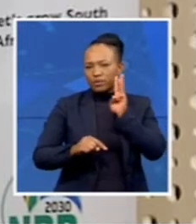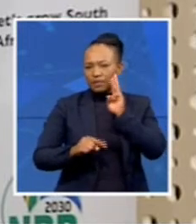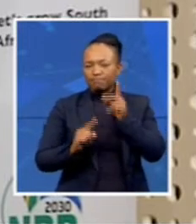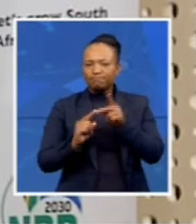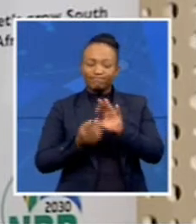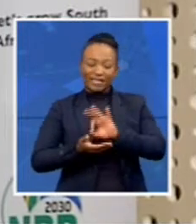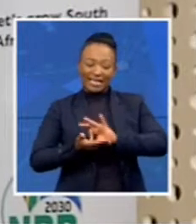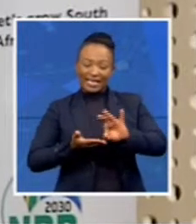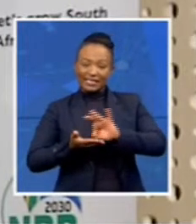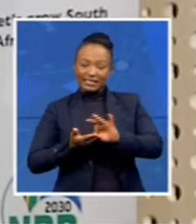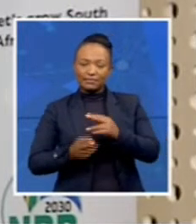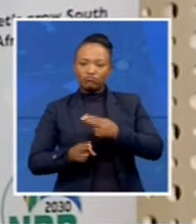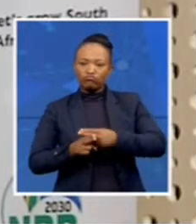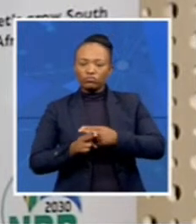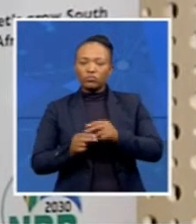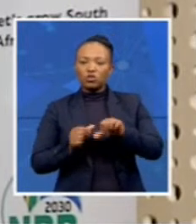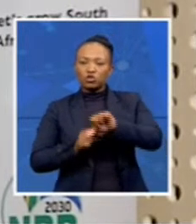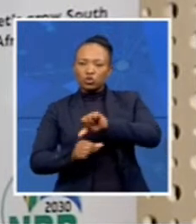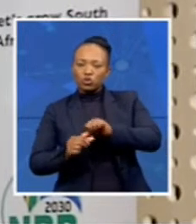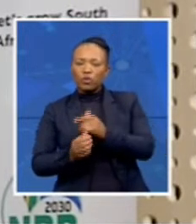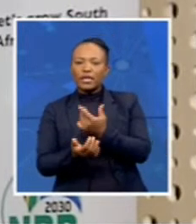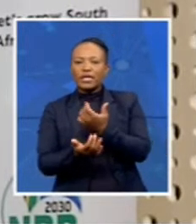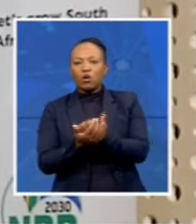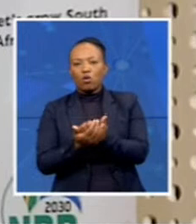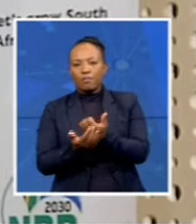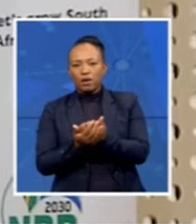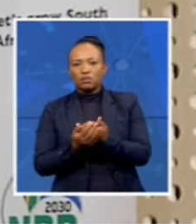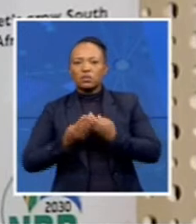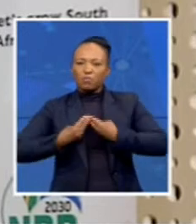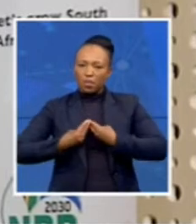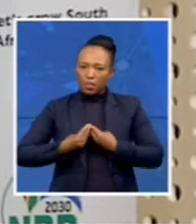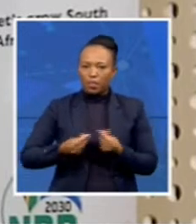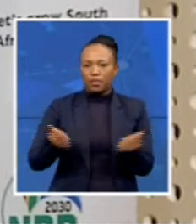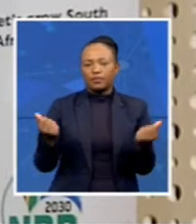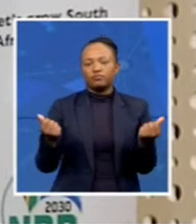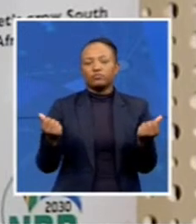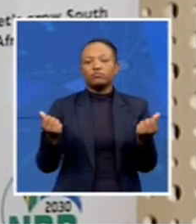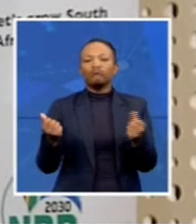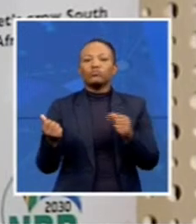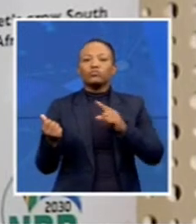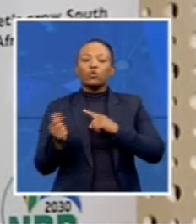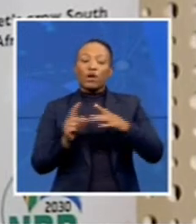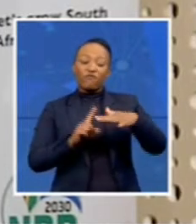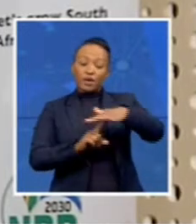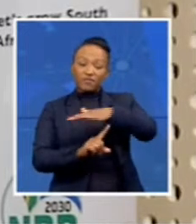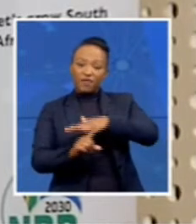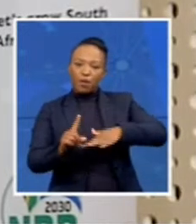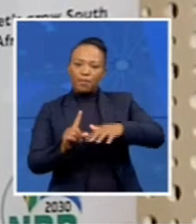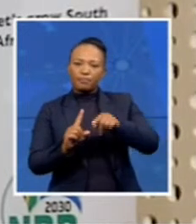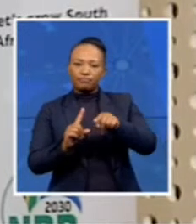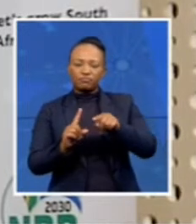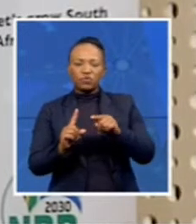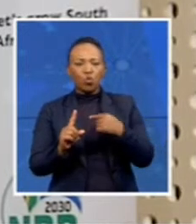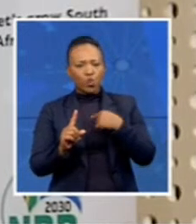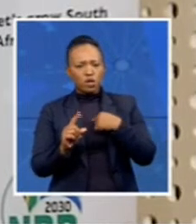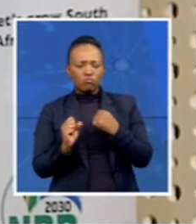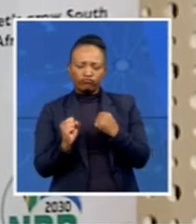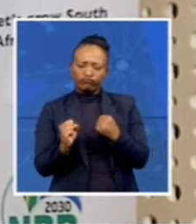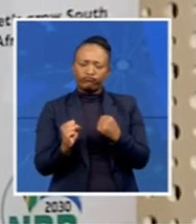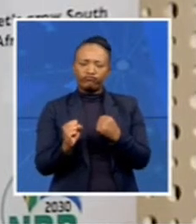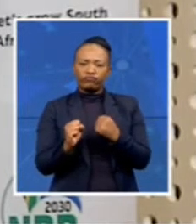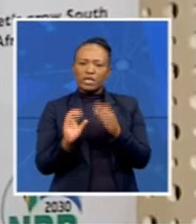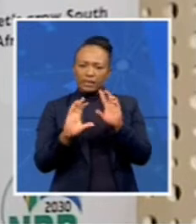well-being, with due regard to the environment, we remain resolute as a department, and we want South Africa to